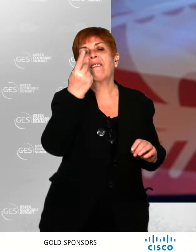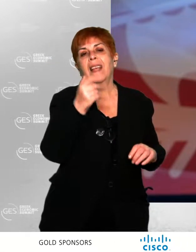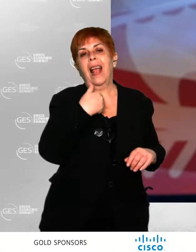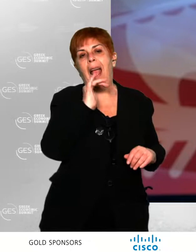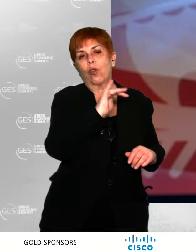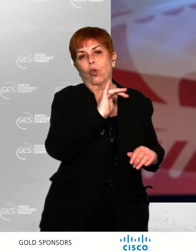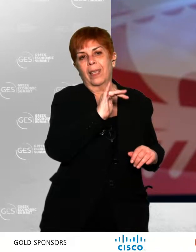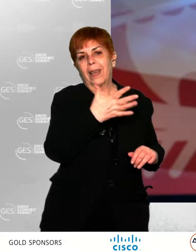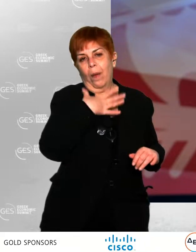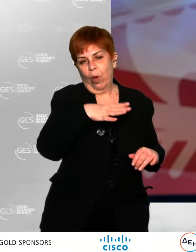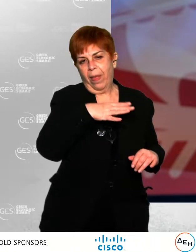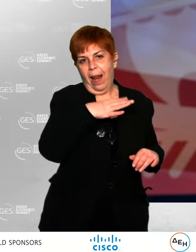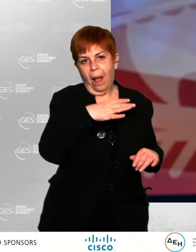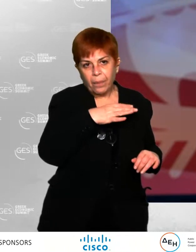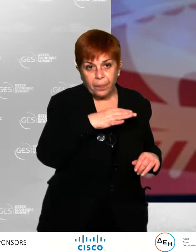can easily think that